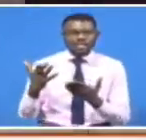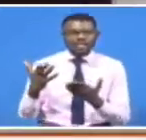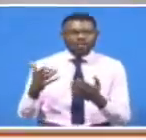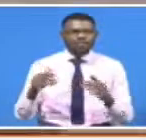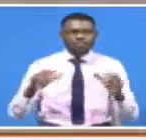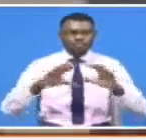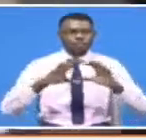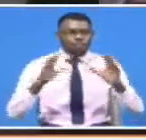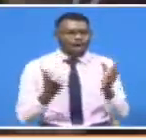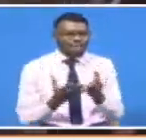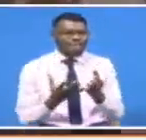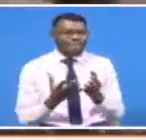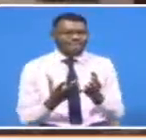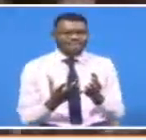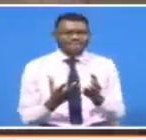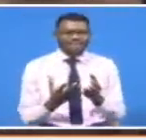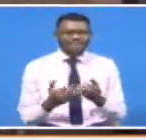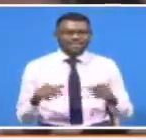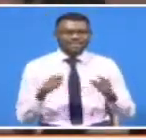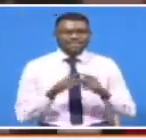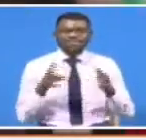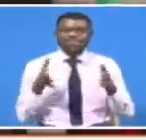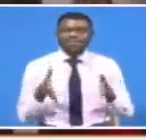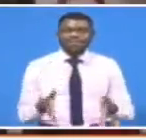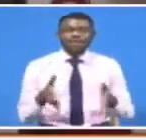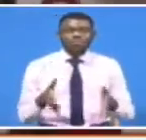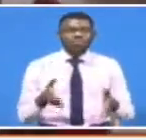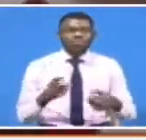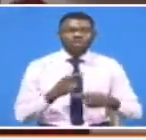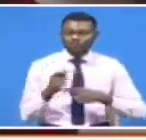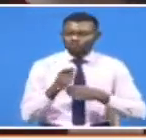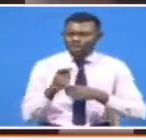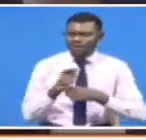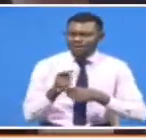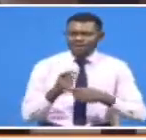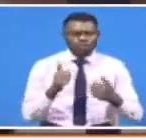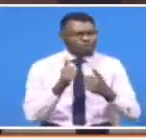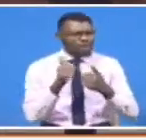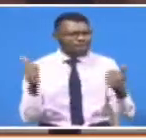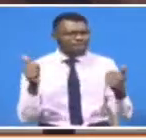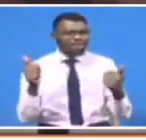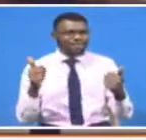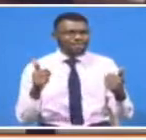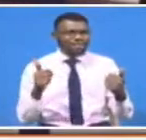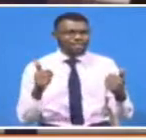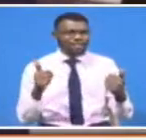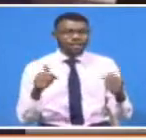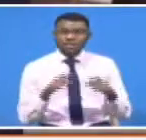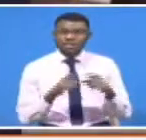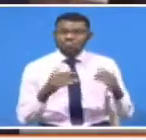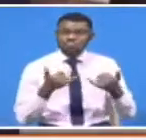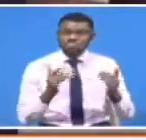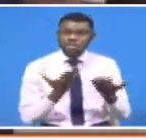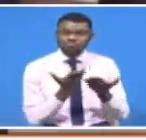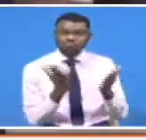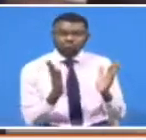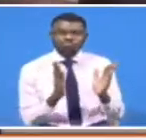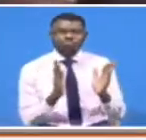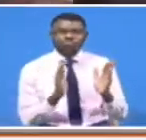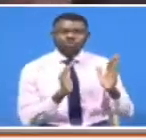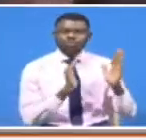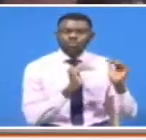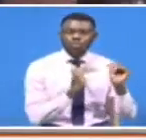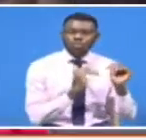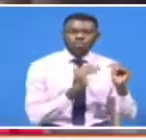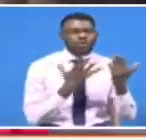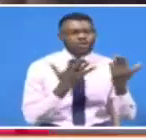Championship. Hivi sasa tumetrain vizuri. Kila mtu akona uchaziri ya kwamba anaenda